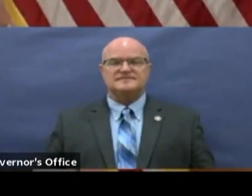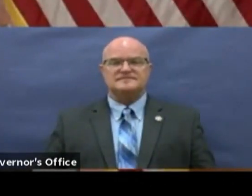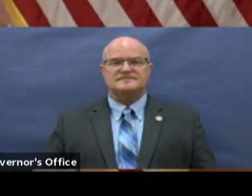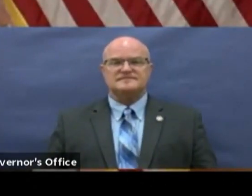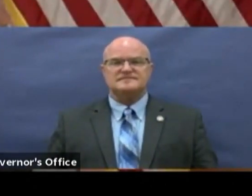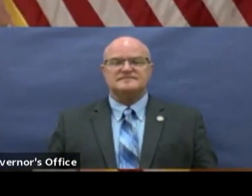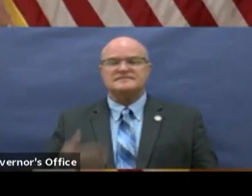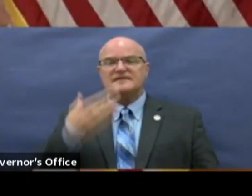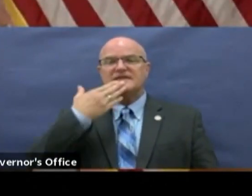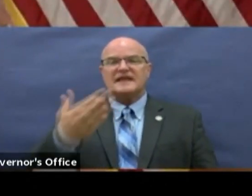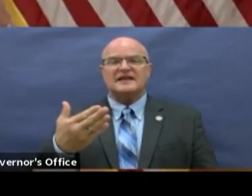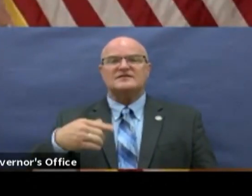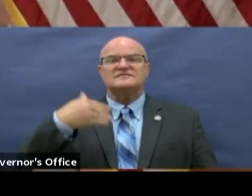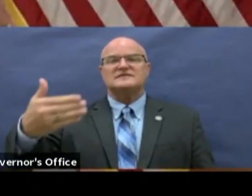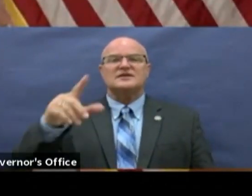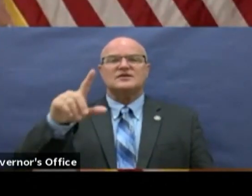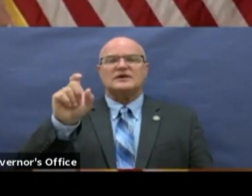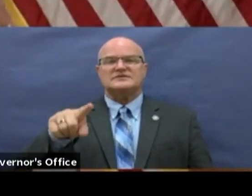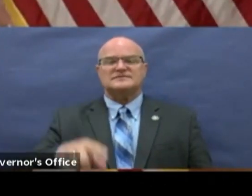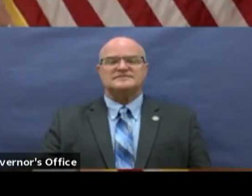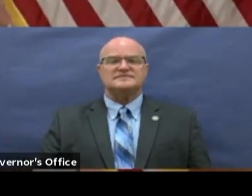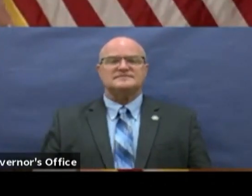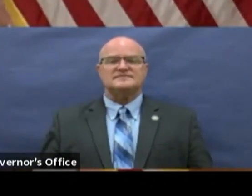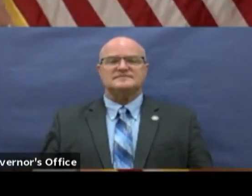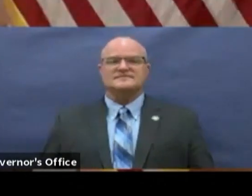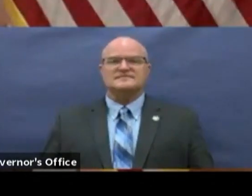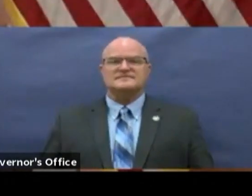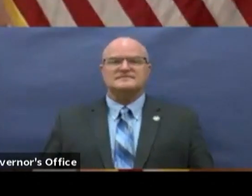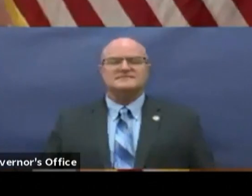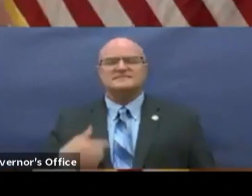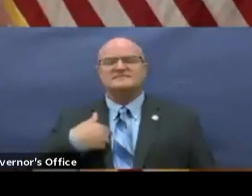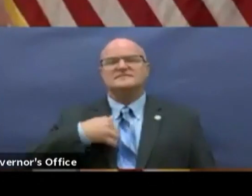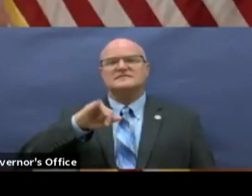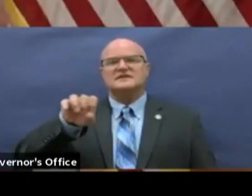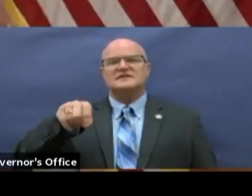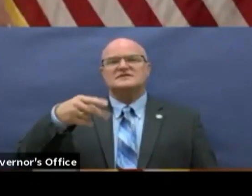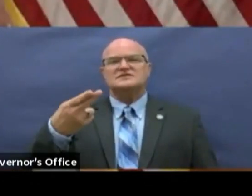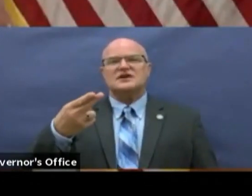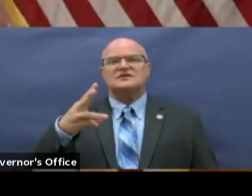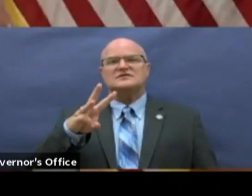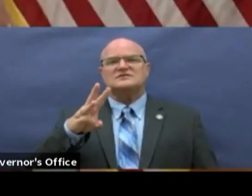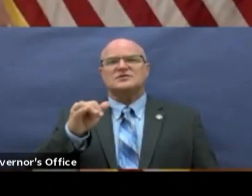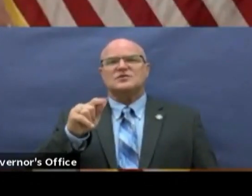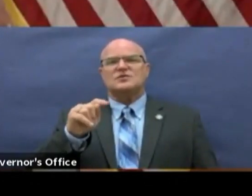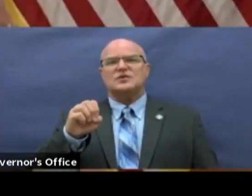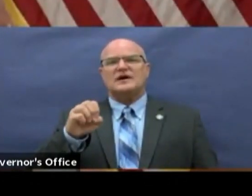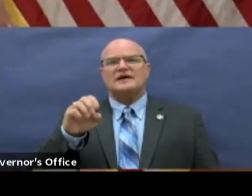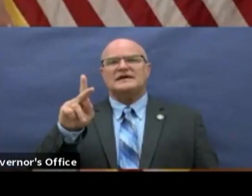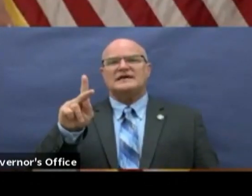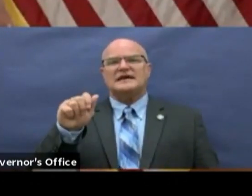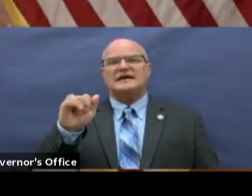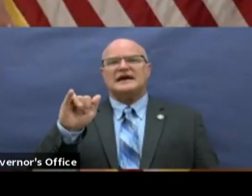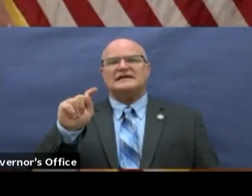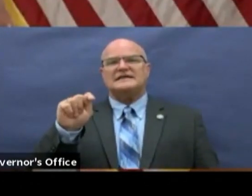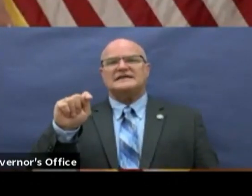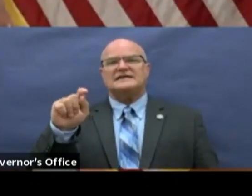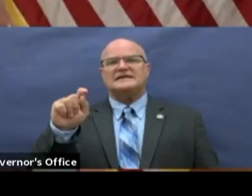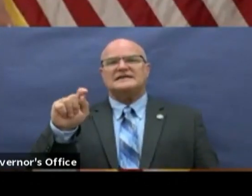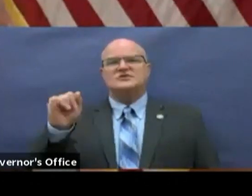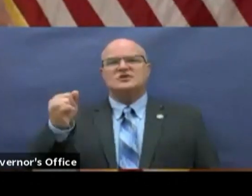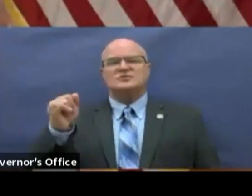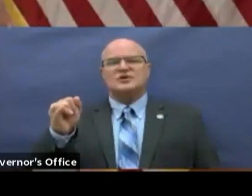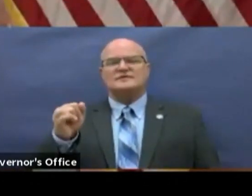Thank you. Next question. Hey, Governor, it's Josh White from KAIT in Jonesboro. So you and I spoke last